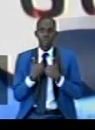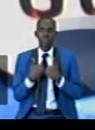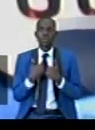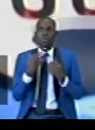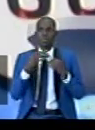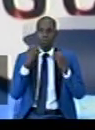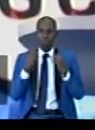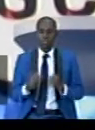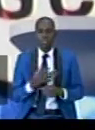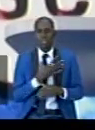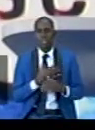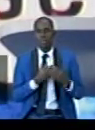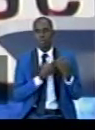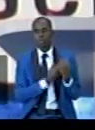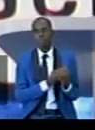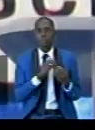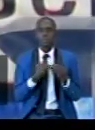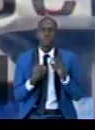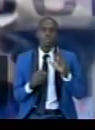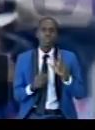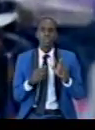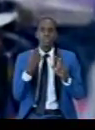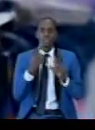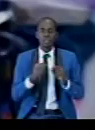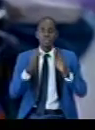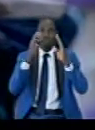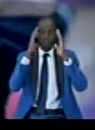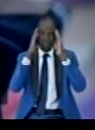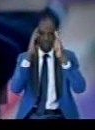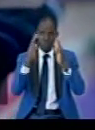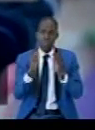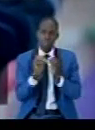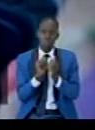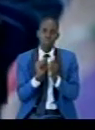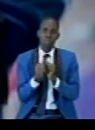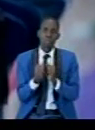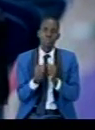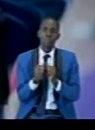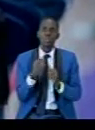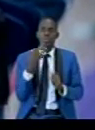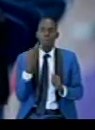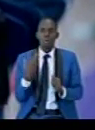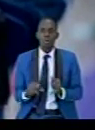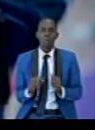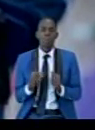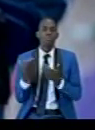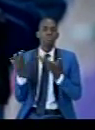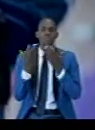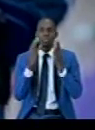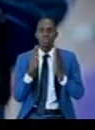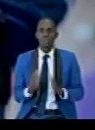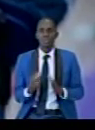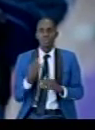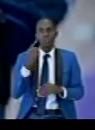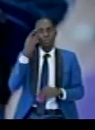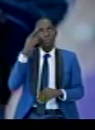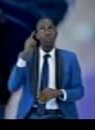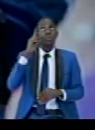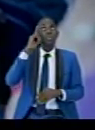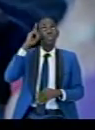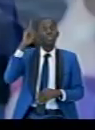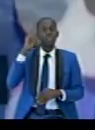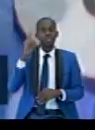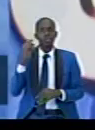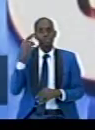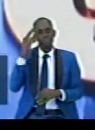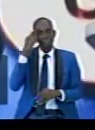confidence. Number three, the focused pursuit of servants for his cause.